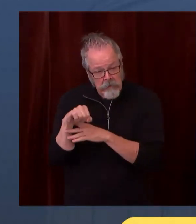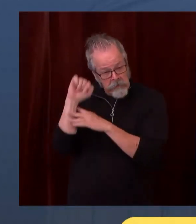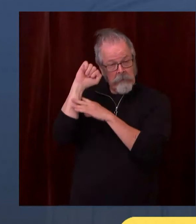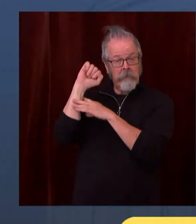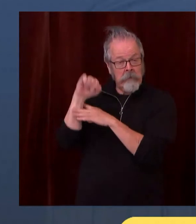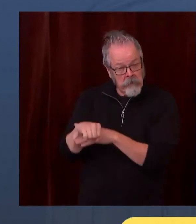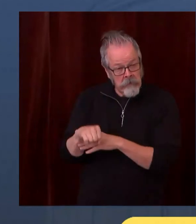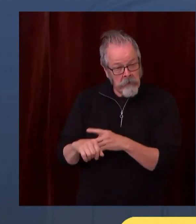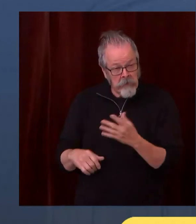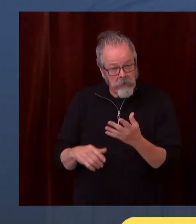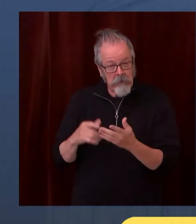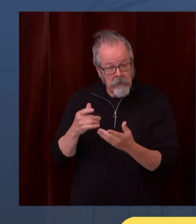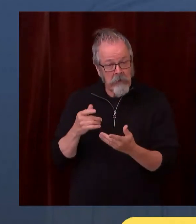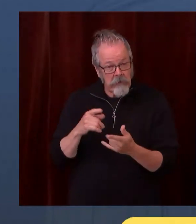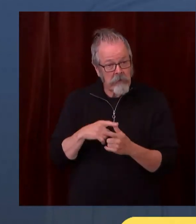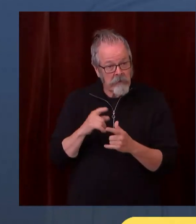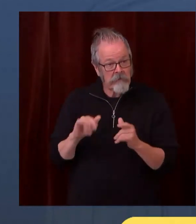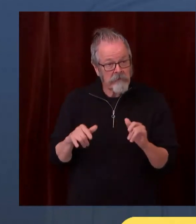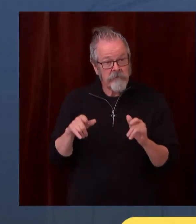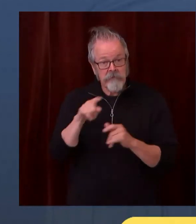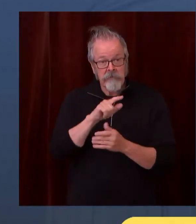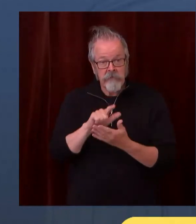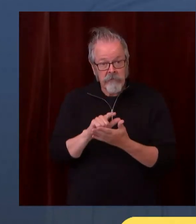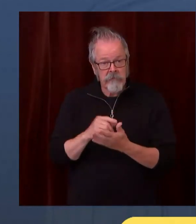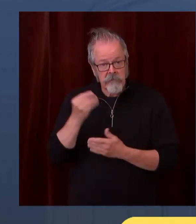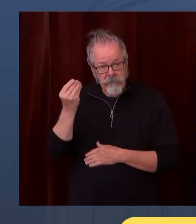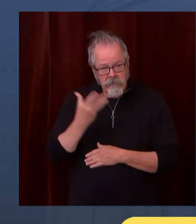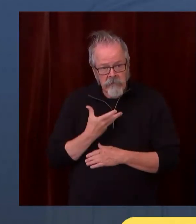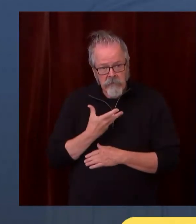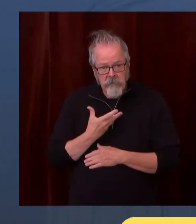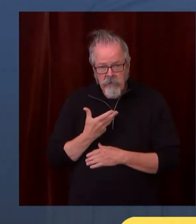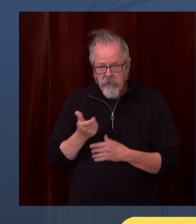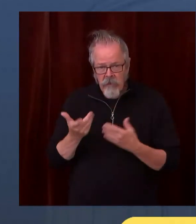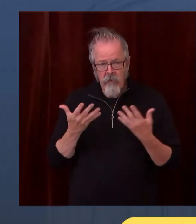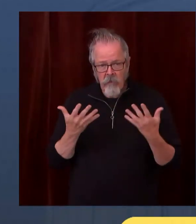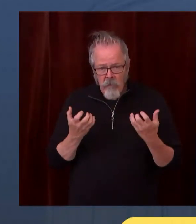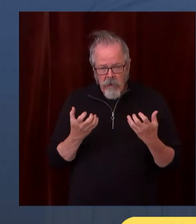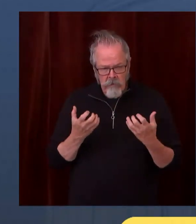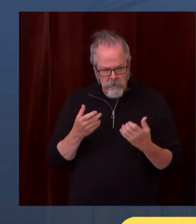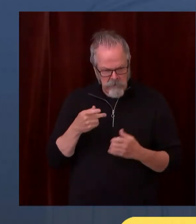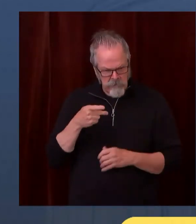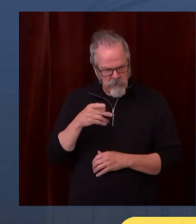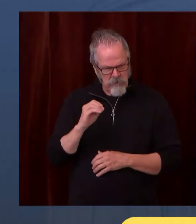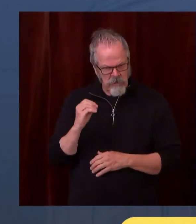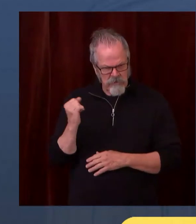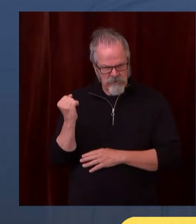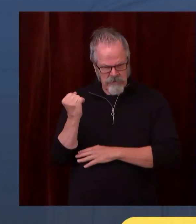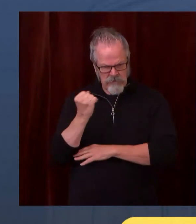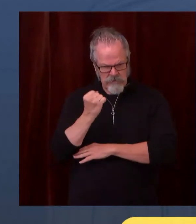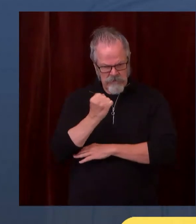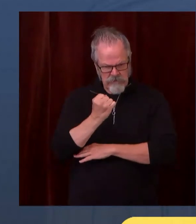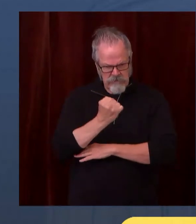make changes that would make it, would slow down the mail. They sent a warning to the